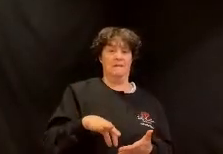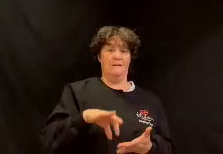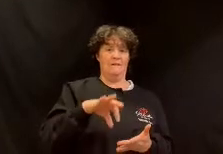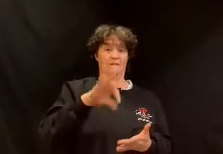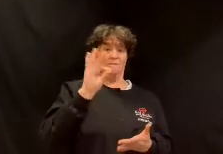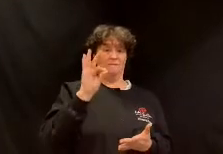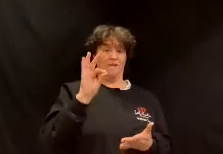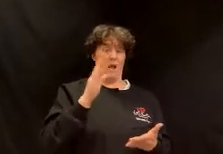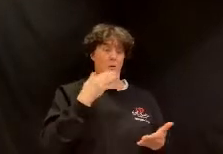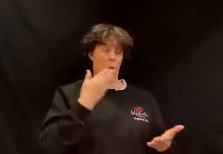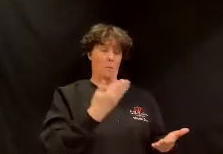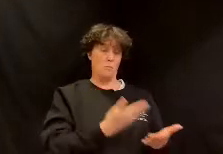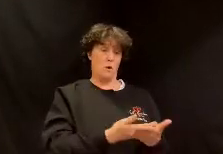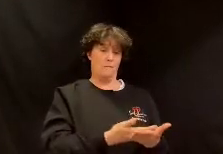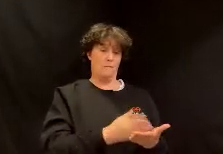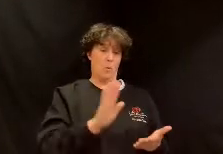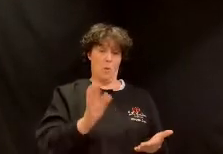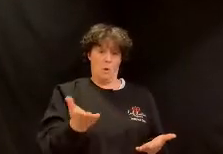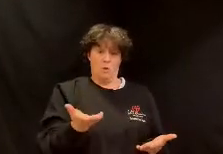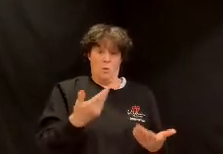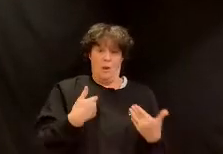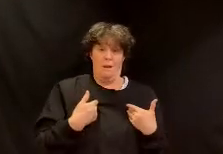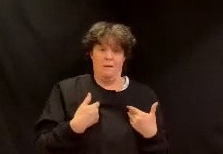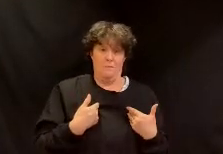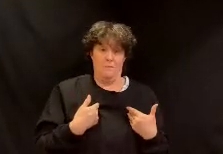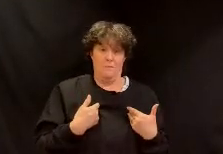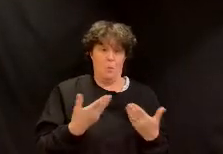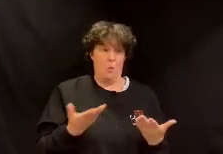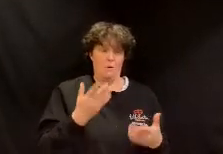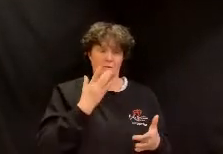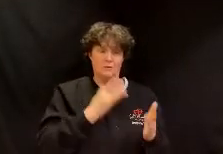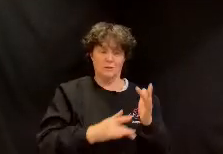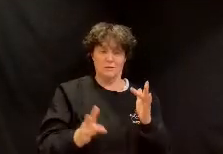deed. Find what Jesus has promised.